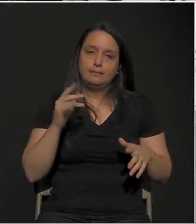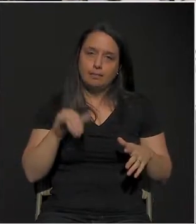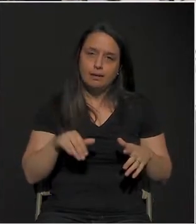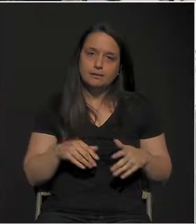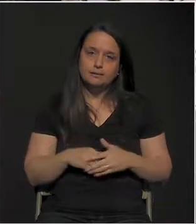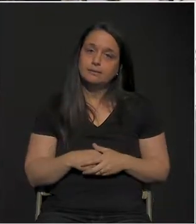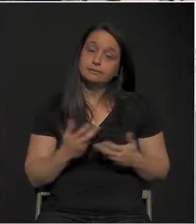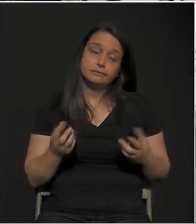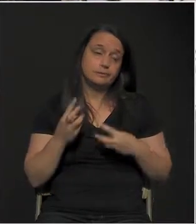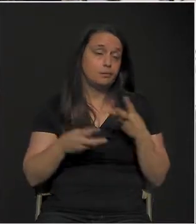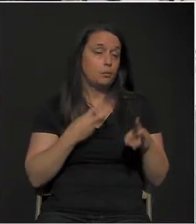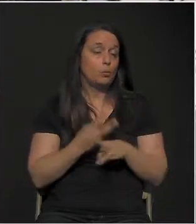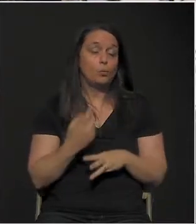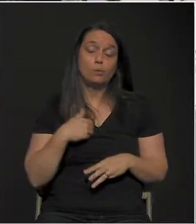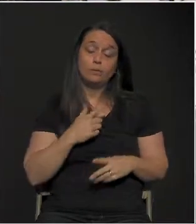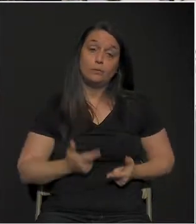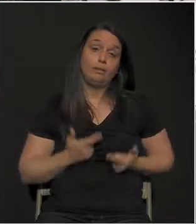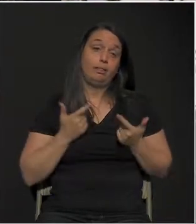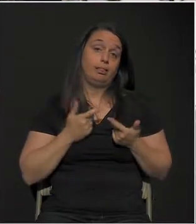It's just the world that we live in.